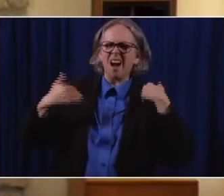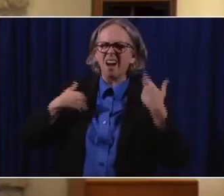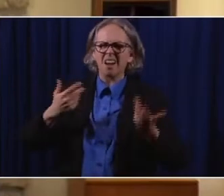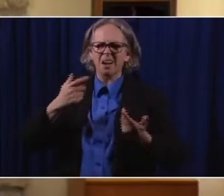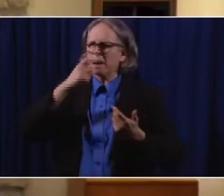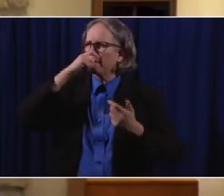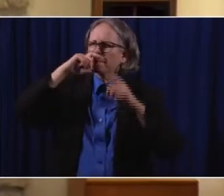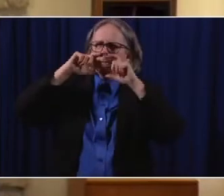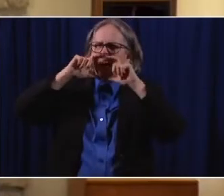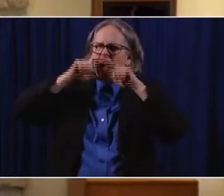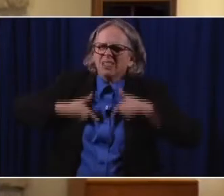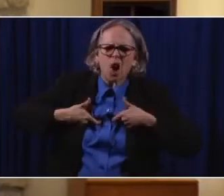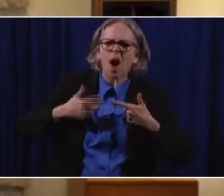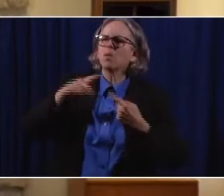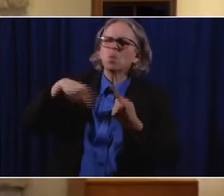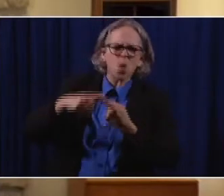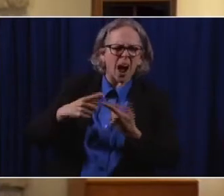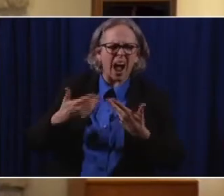can I do that?